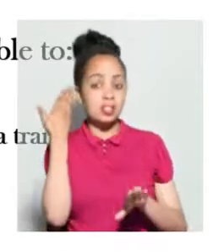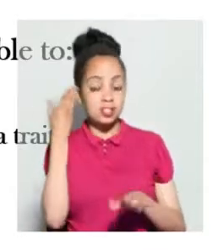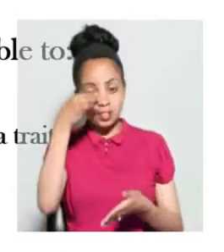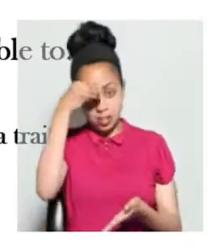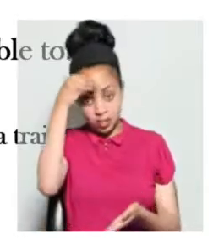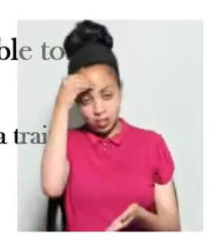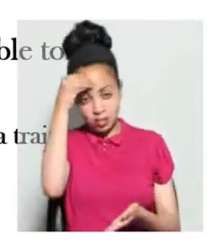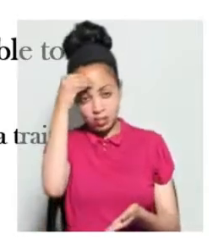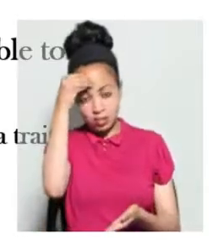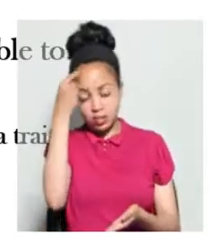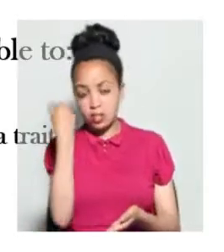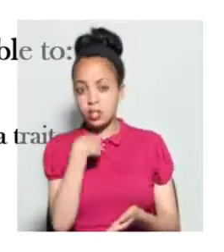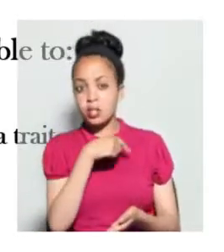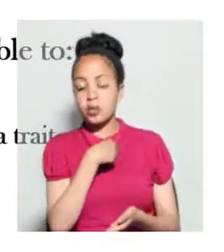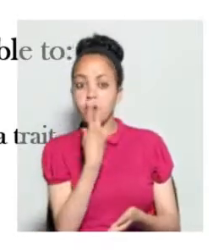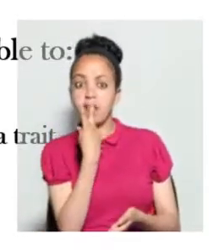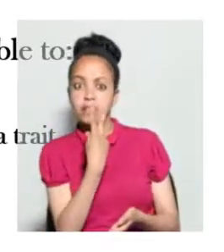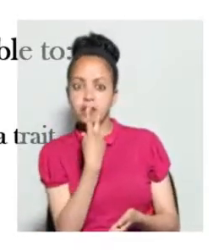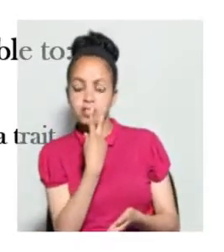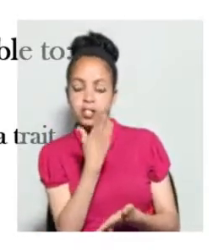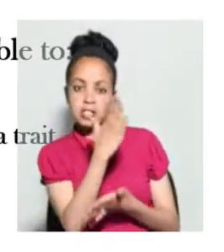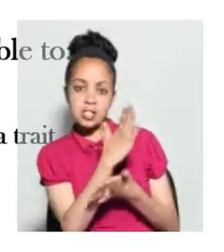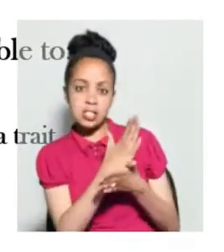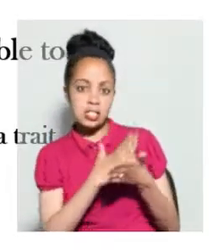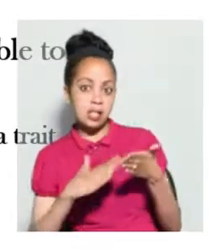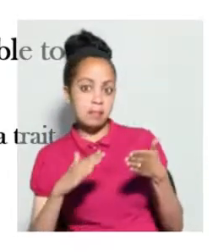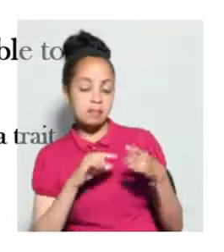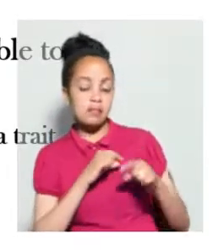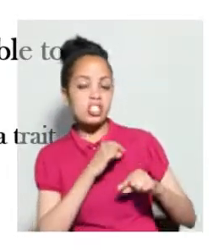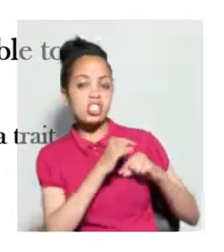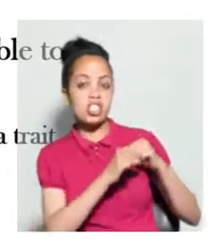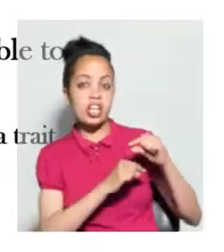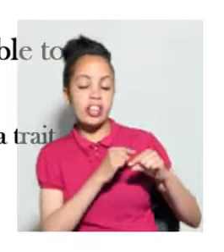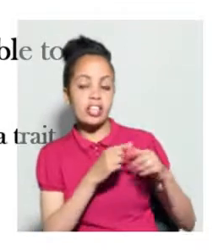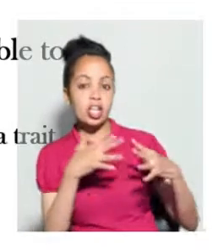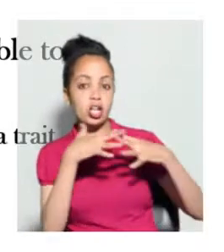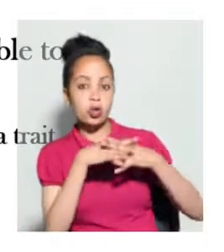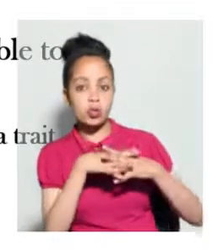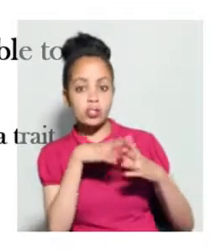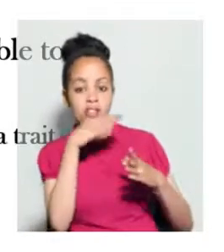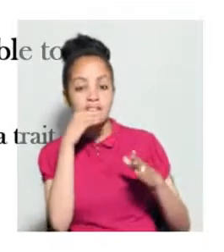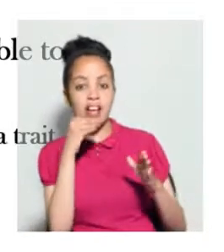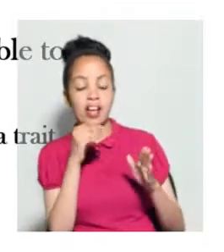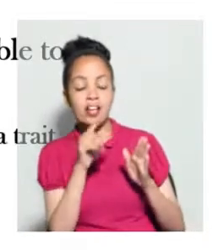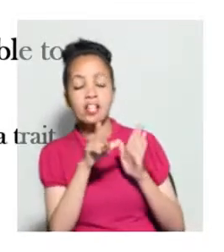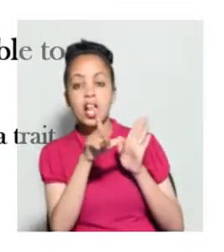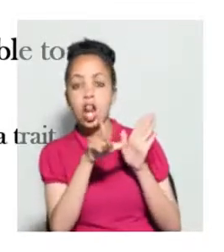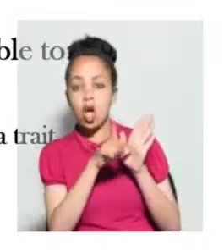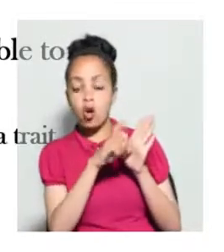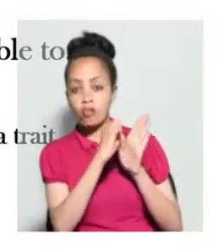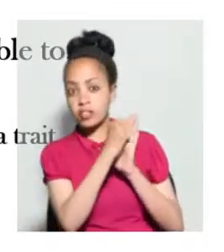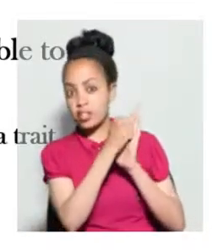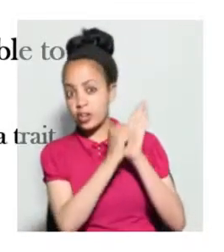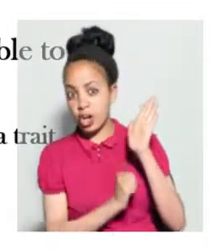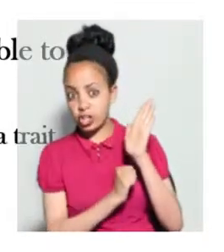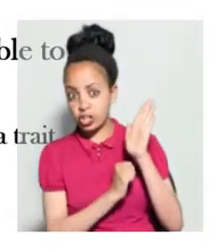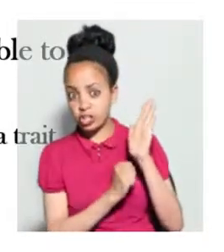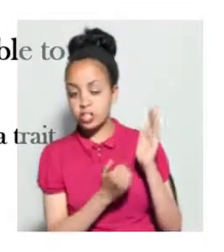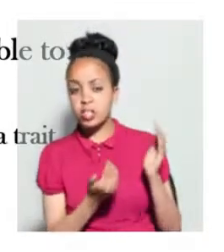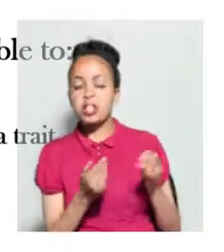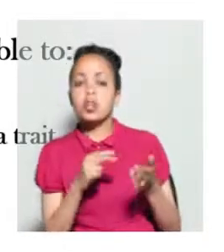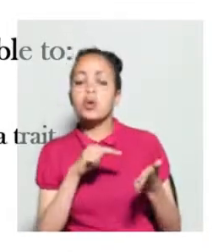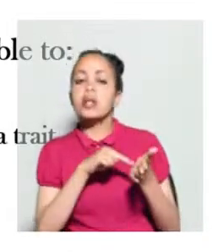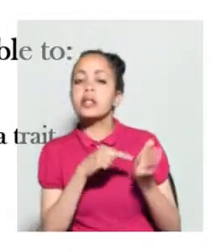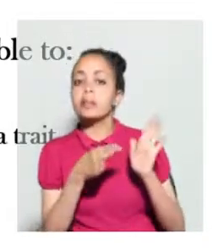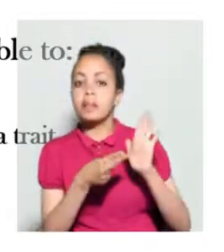lesson, we have seen some genetic clause and the law of segregation, as well what